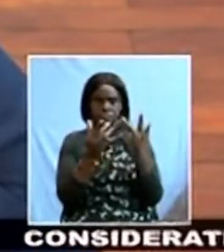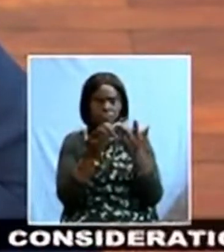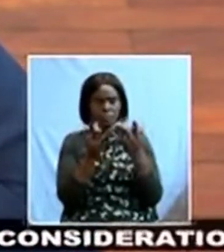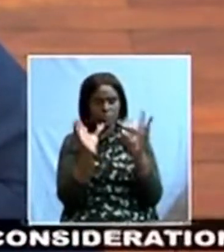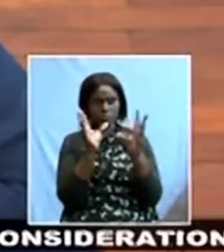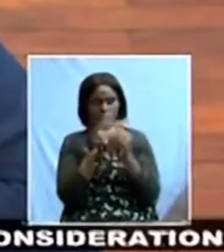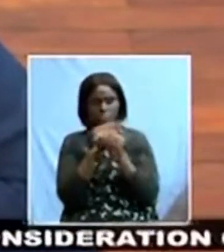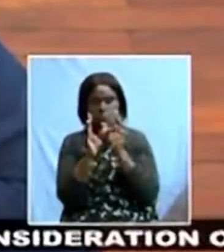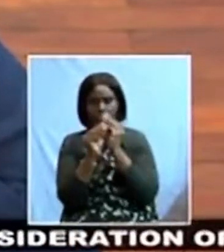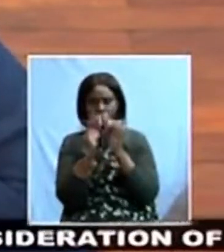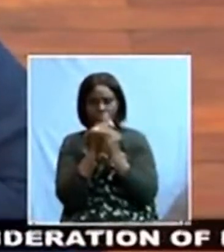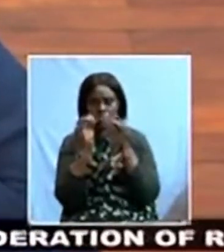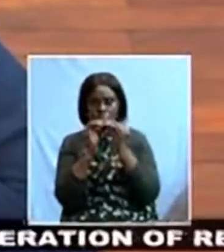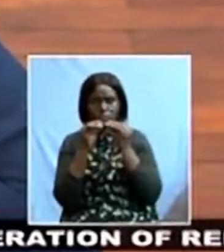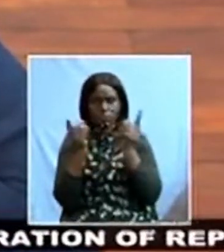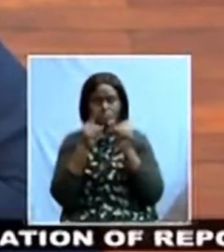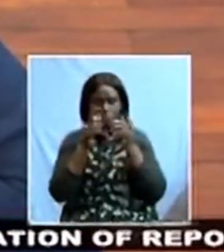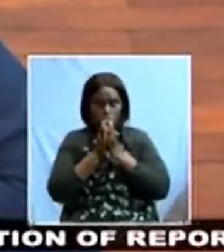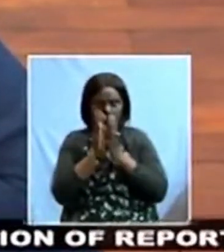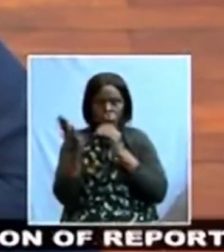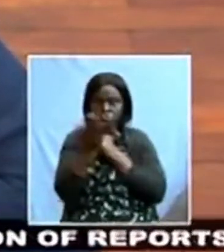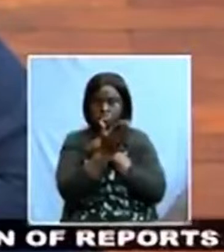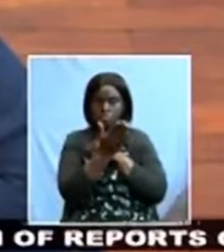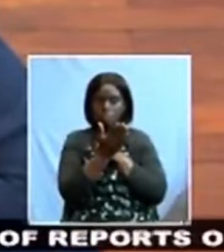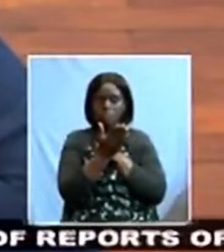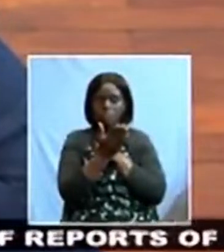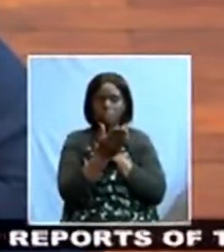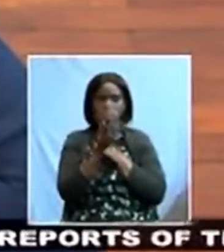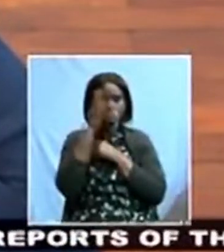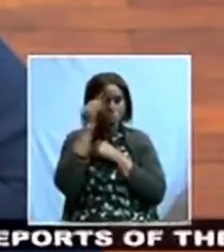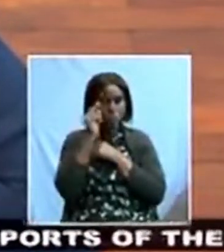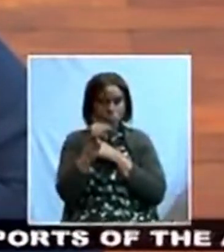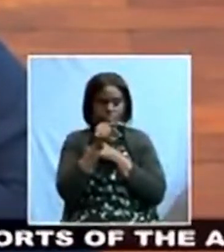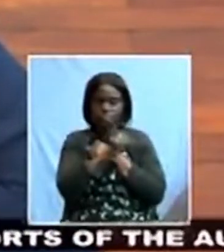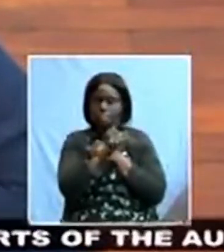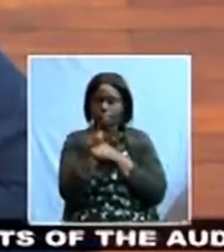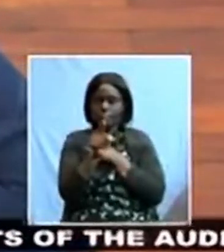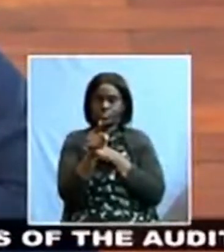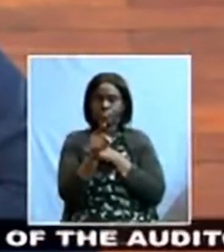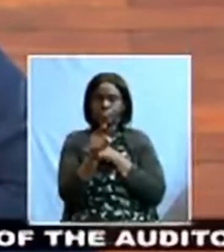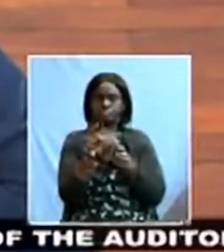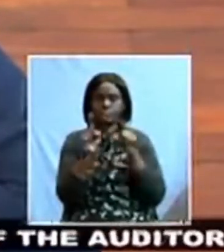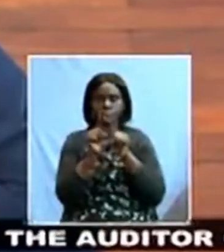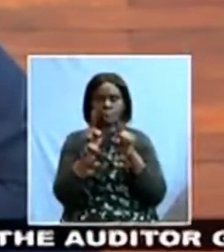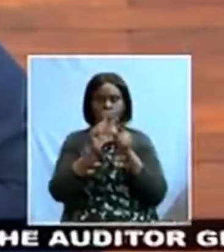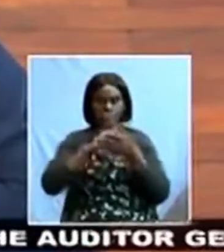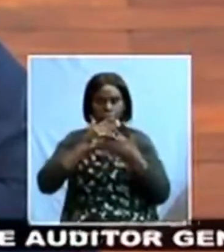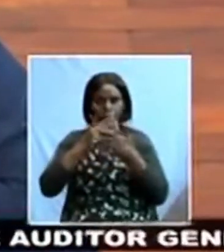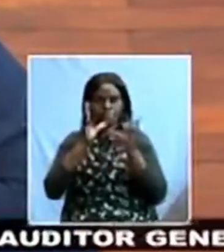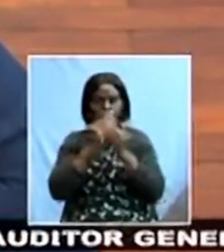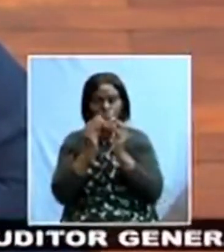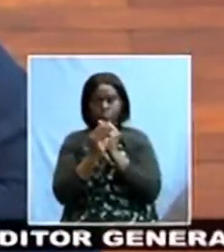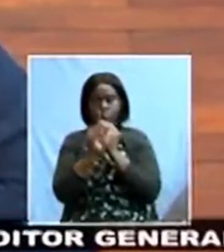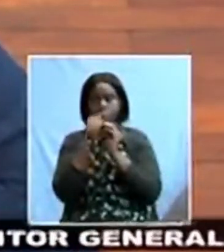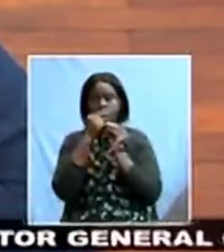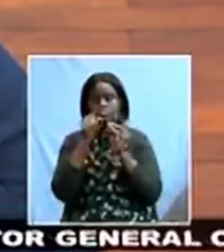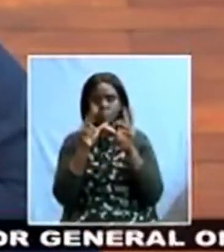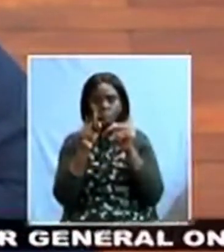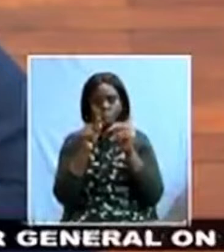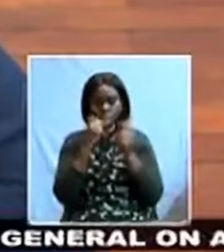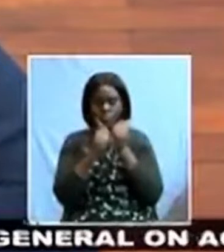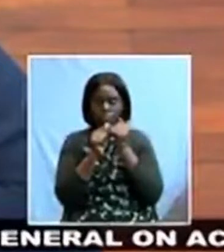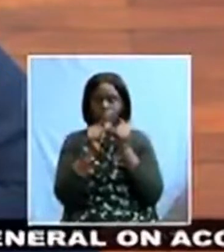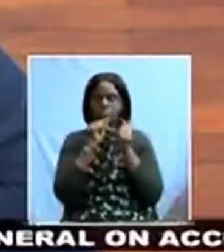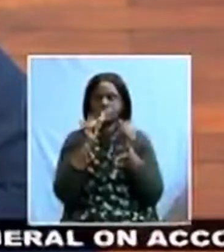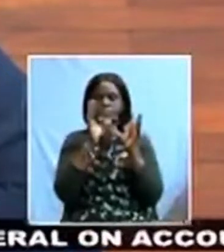are missing. And when we asked you why were these laptops were missing, you said no, they are actually